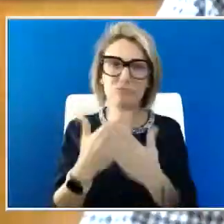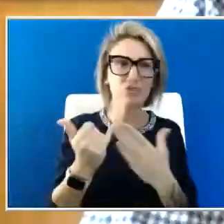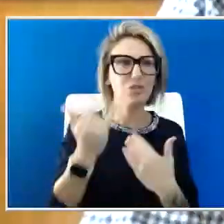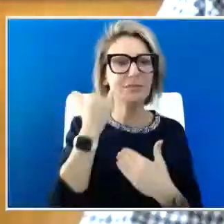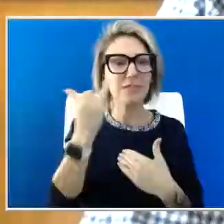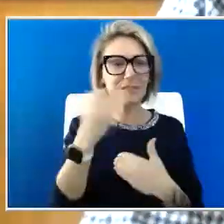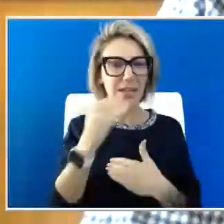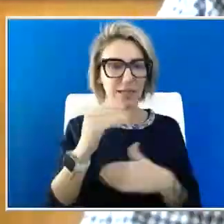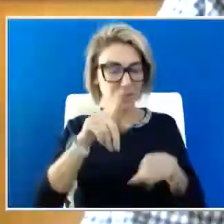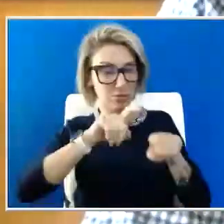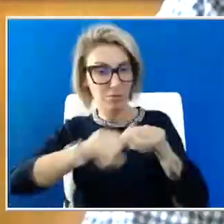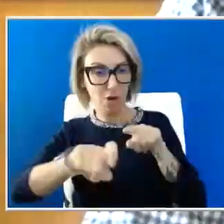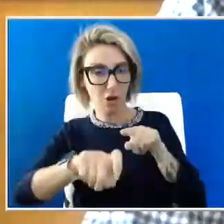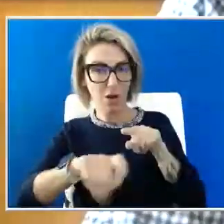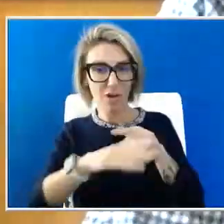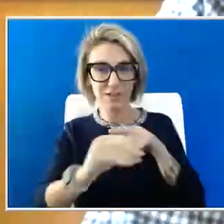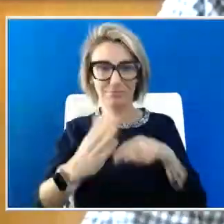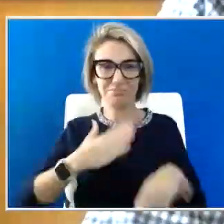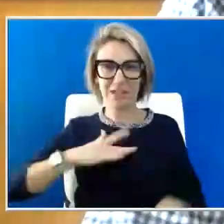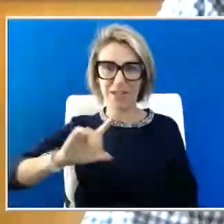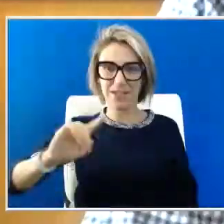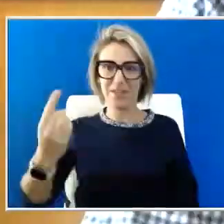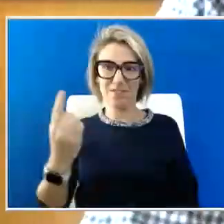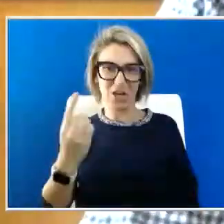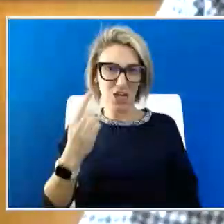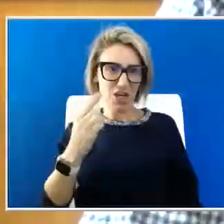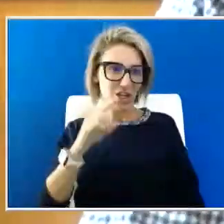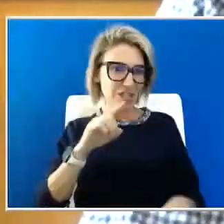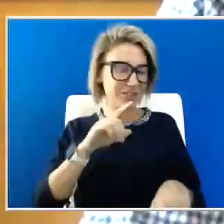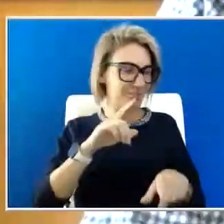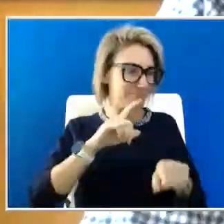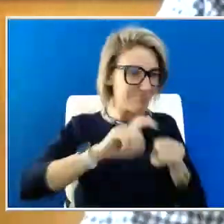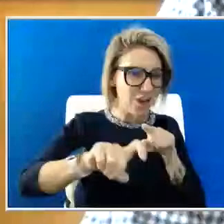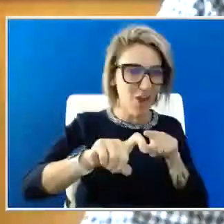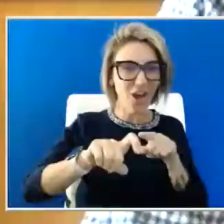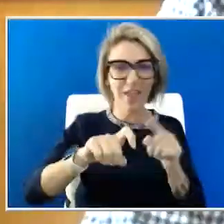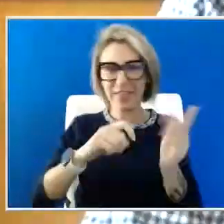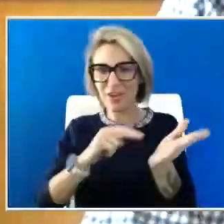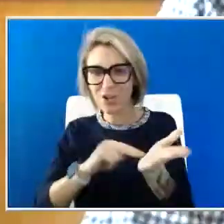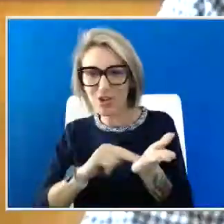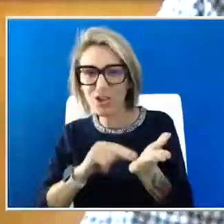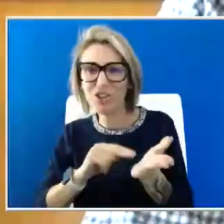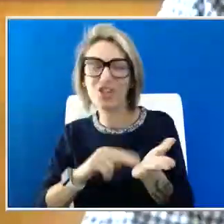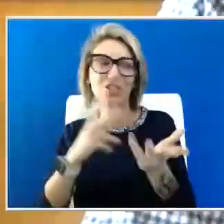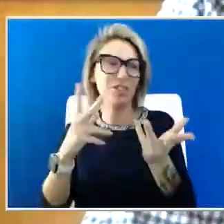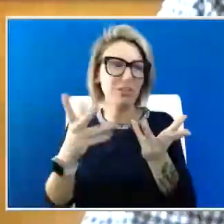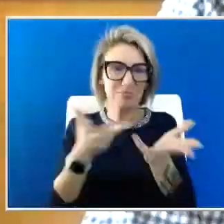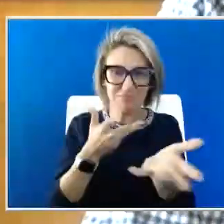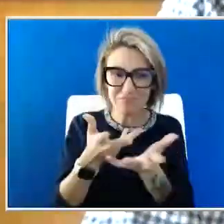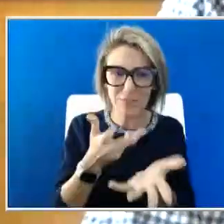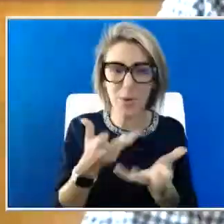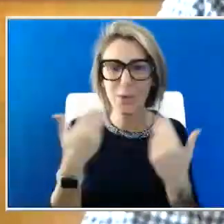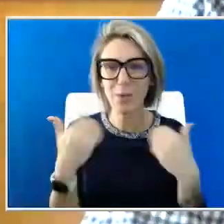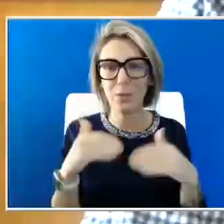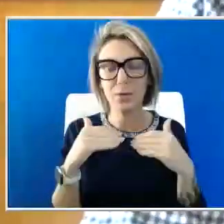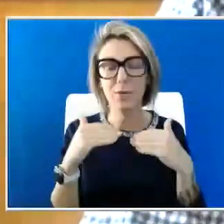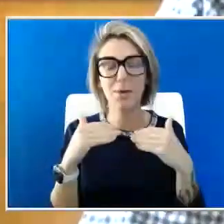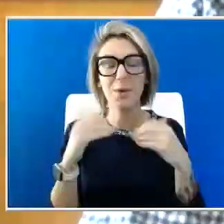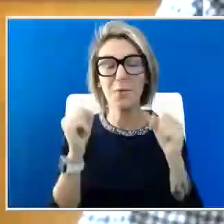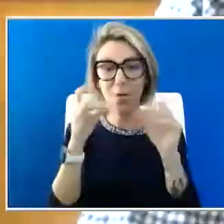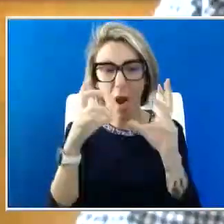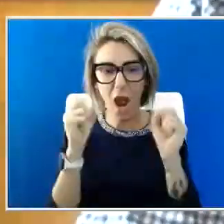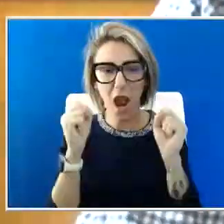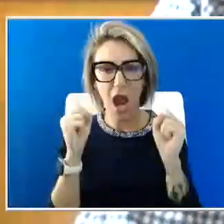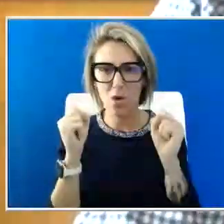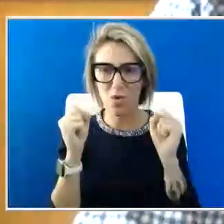call, and my first hookup and our nurse navigator, it was incredible, like